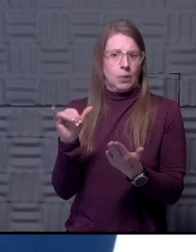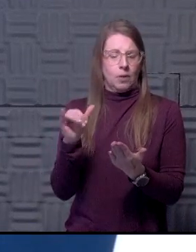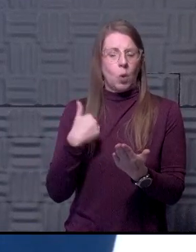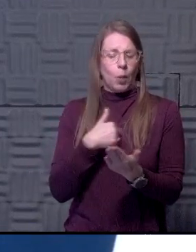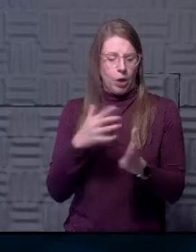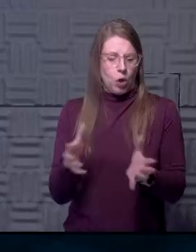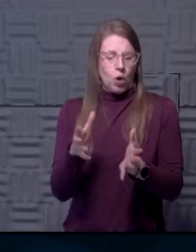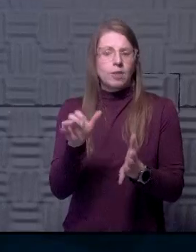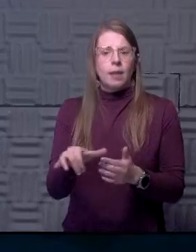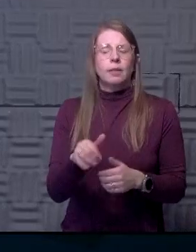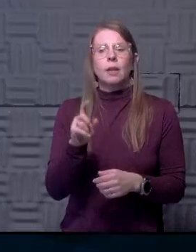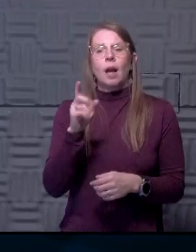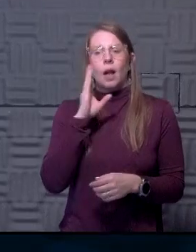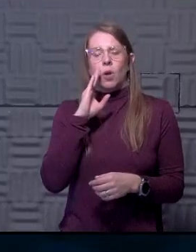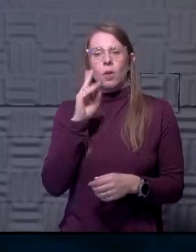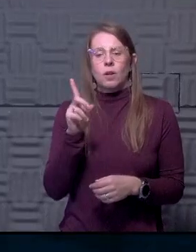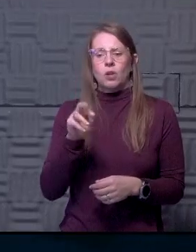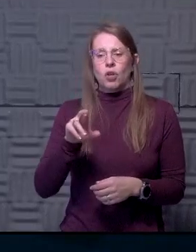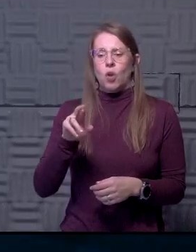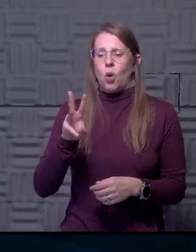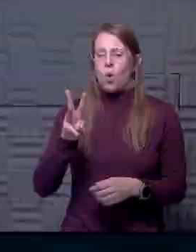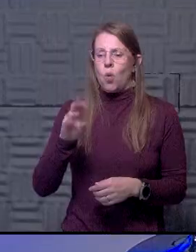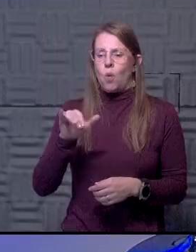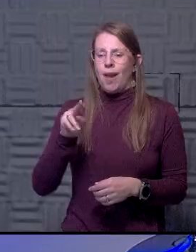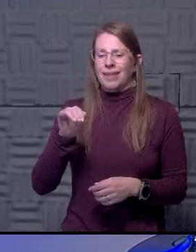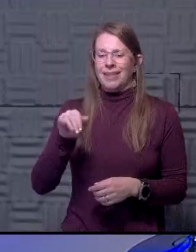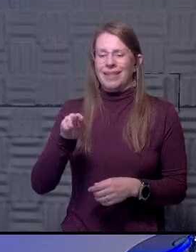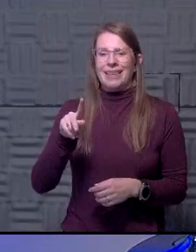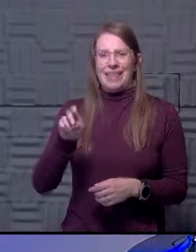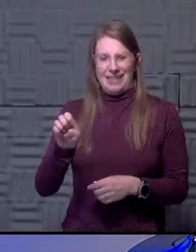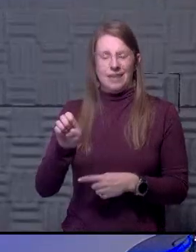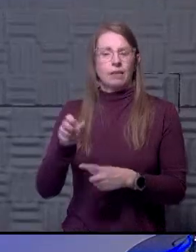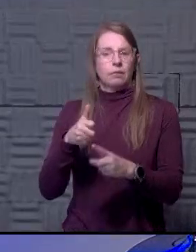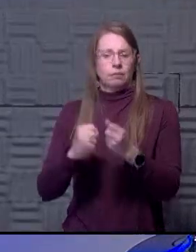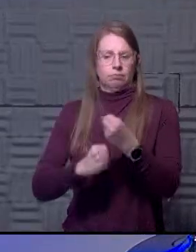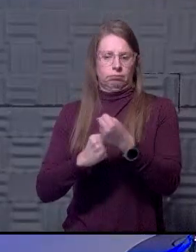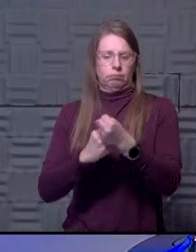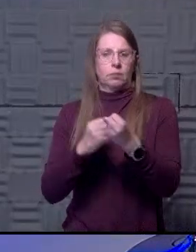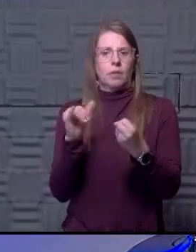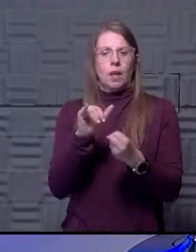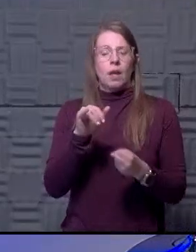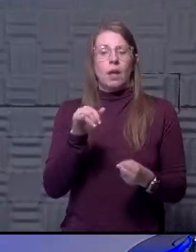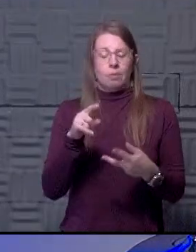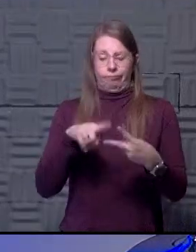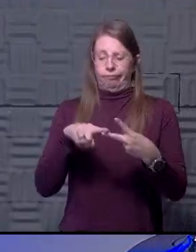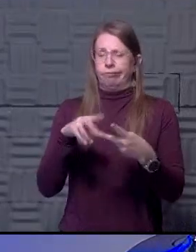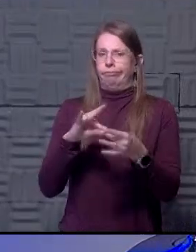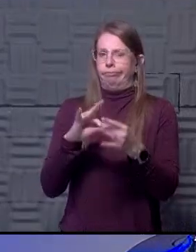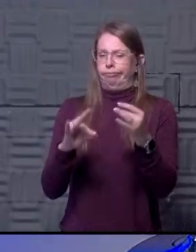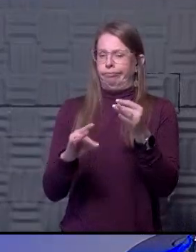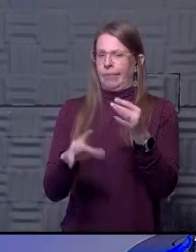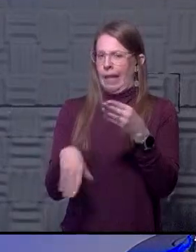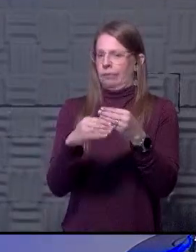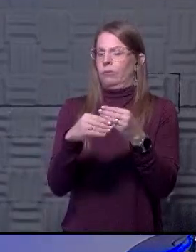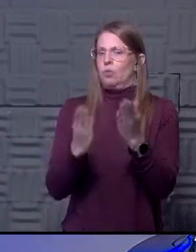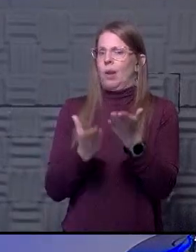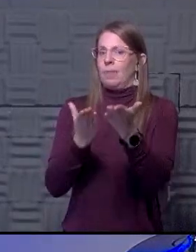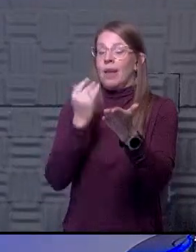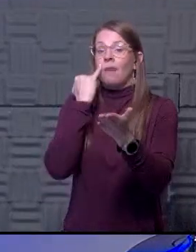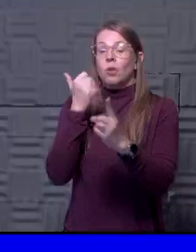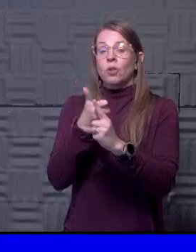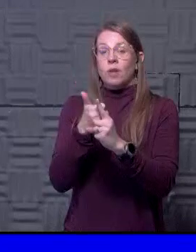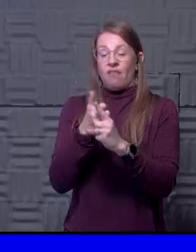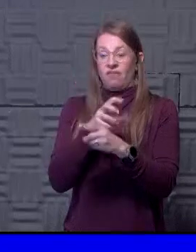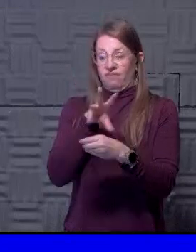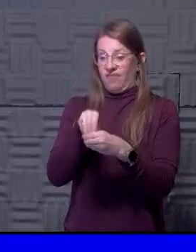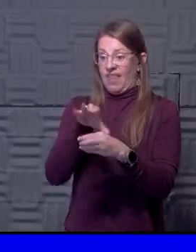them. And I know Dr. Weineke has been supportive, Hawk. Yeah, absolutely. Yeah, just as Dr. Pahoud said, the recommendation is if you are in